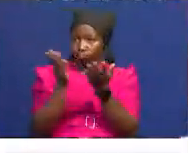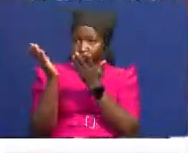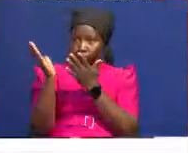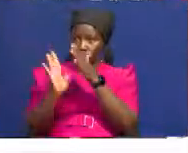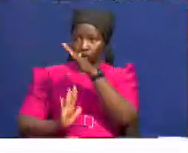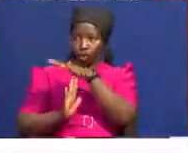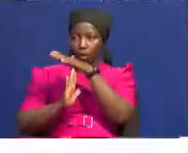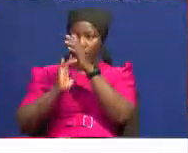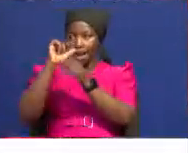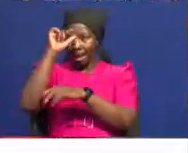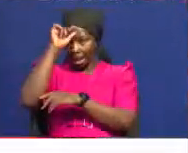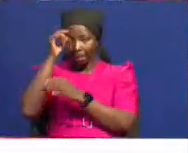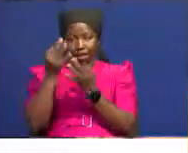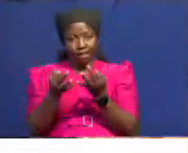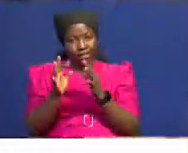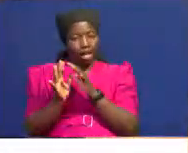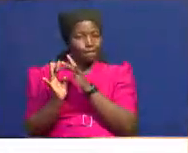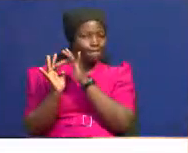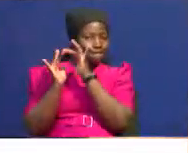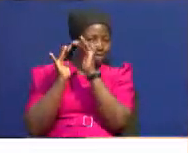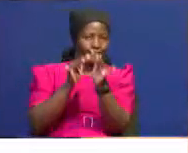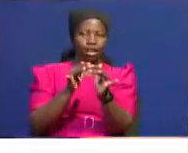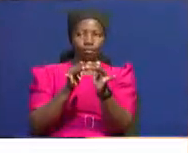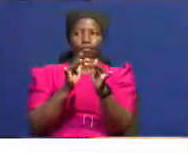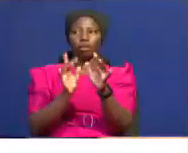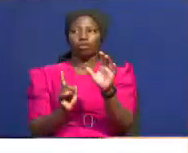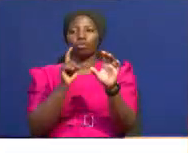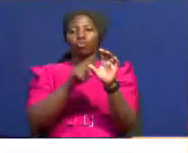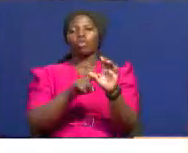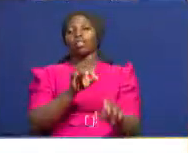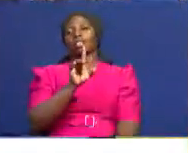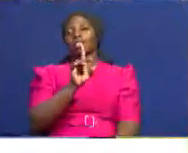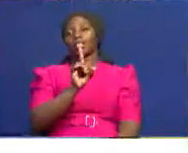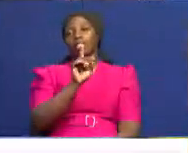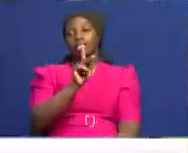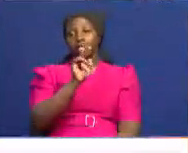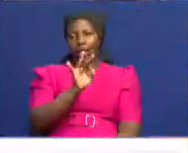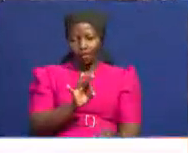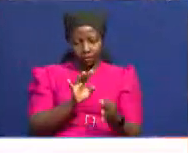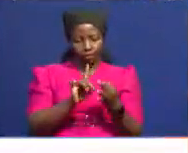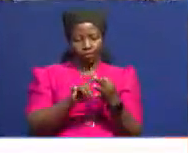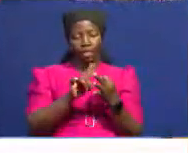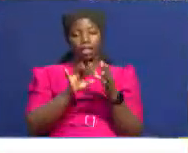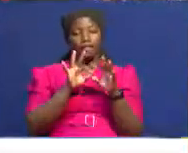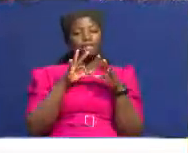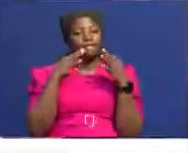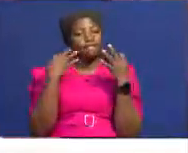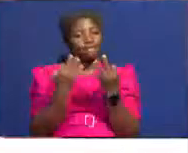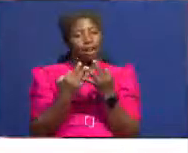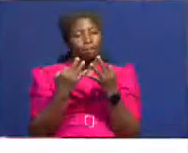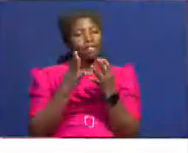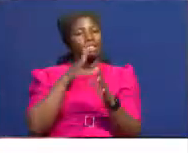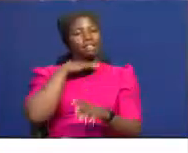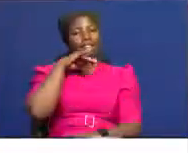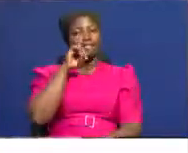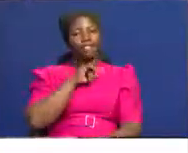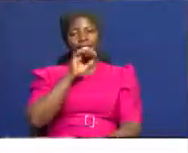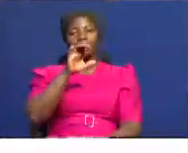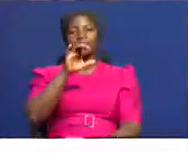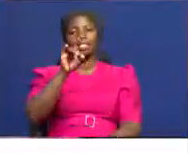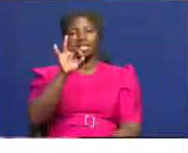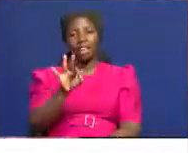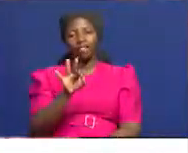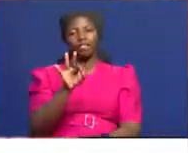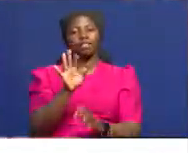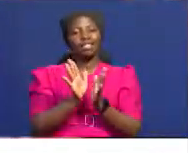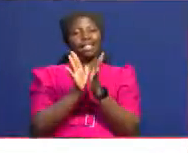top government officials gathered to join the Kenya Defense Forces and the family of the late Chief of Defense Forces, General